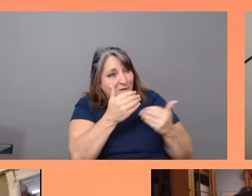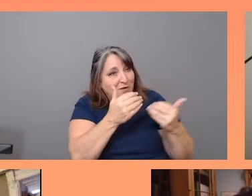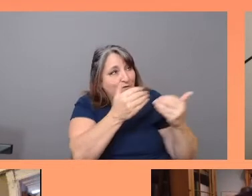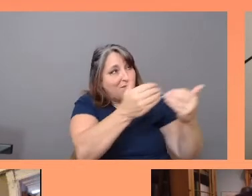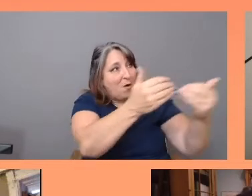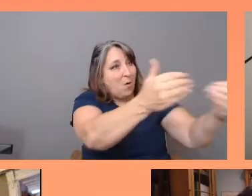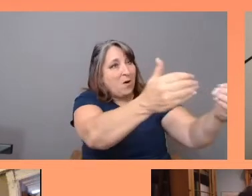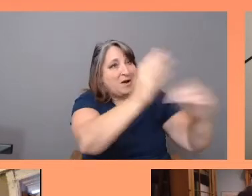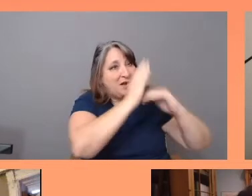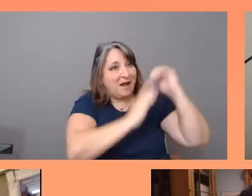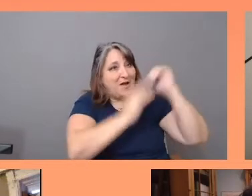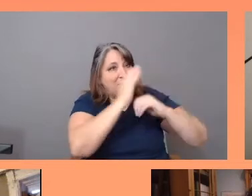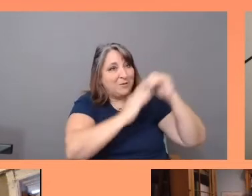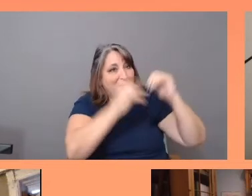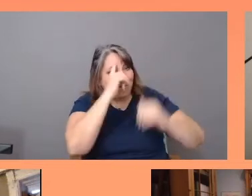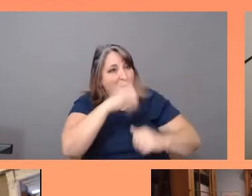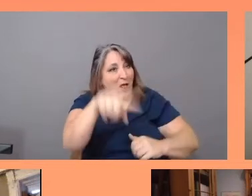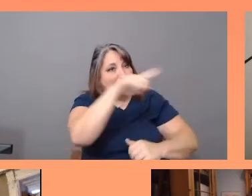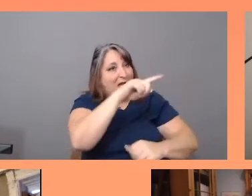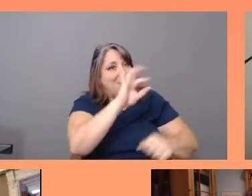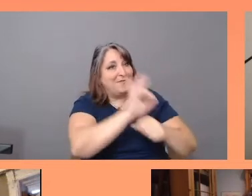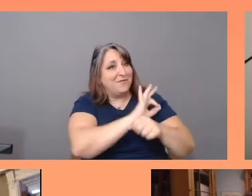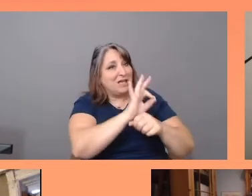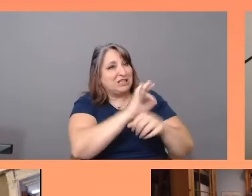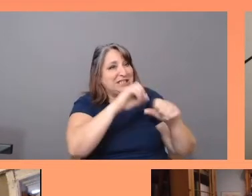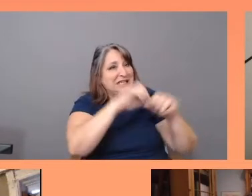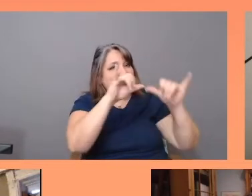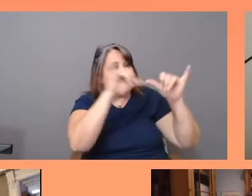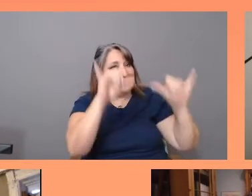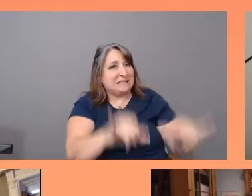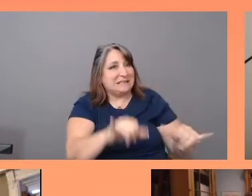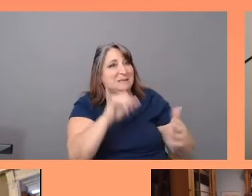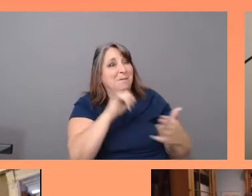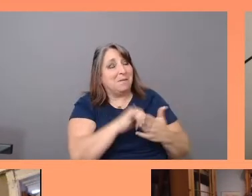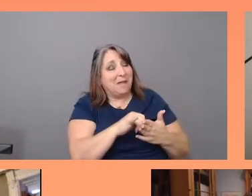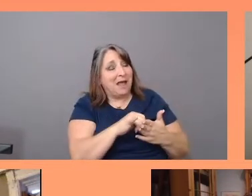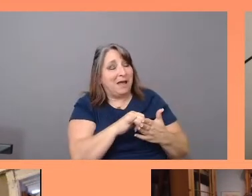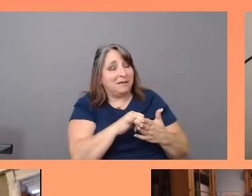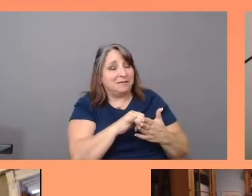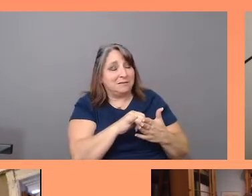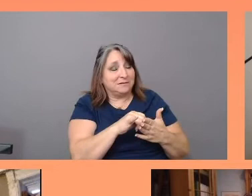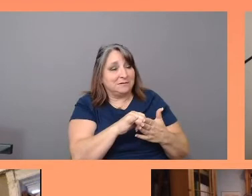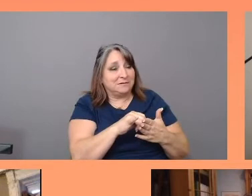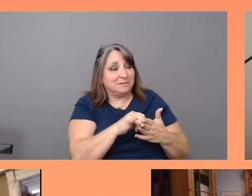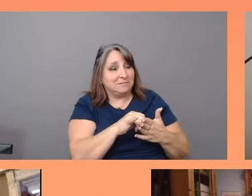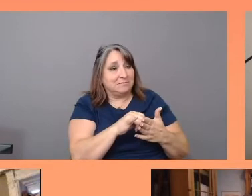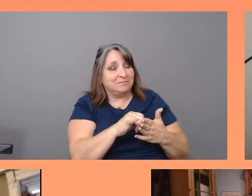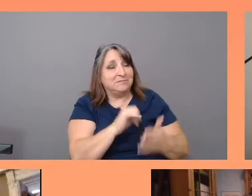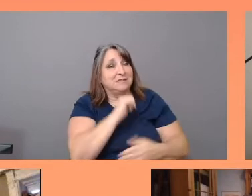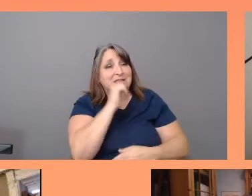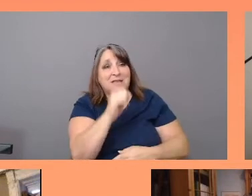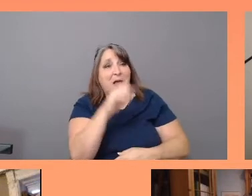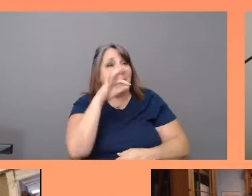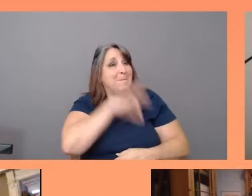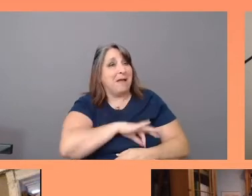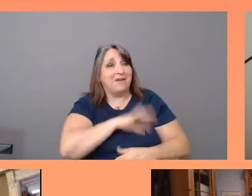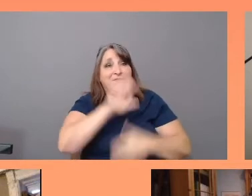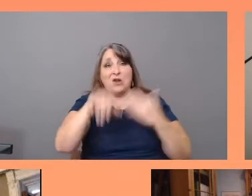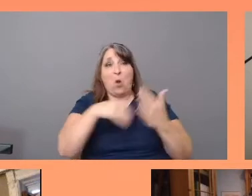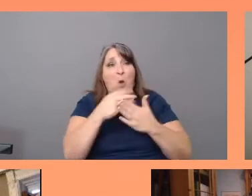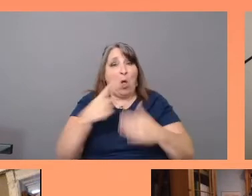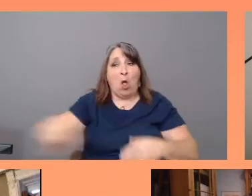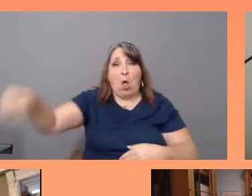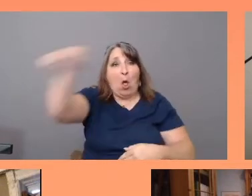to them, sort of functioning in a system that ultimately does not benefit all of us